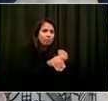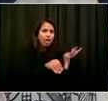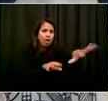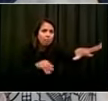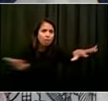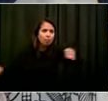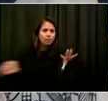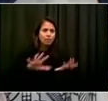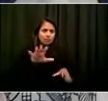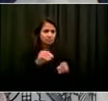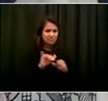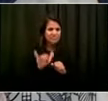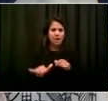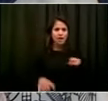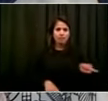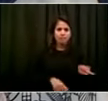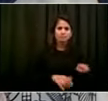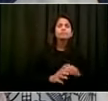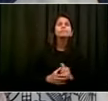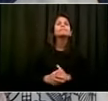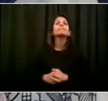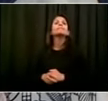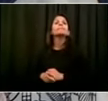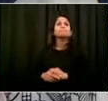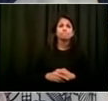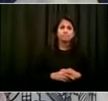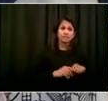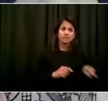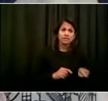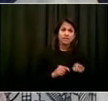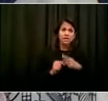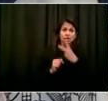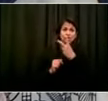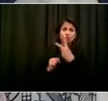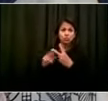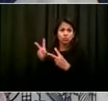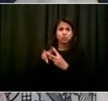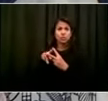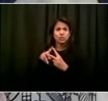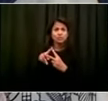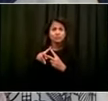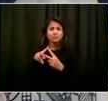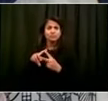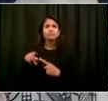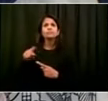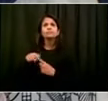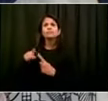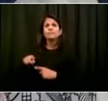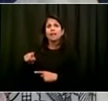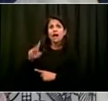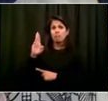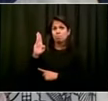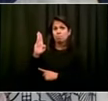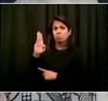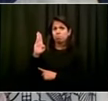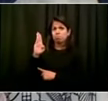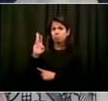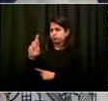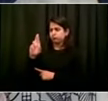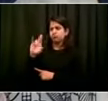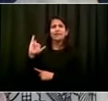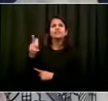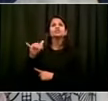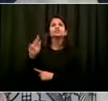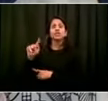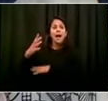Beach, Manhattan Beach, Sheepshead Bay, which is zip code 11235, and Rego Park, which is zip code 11374. Those